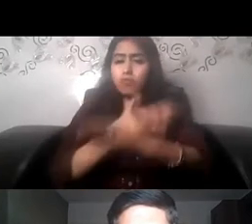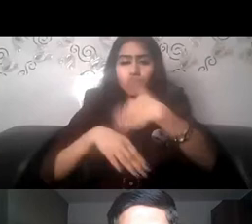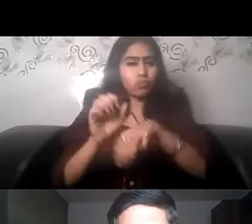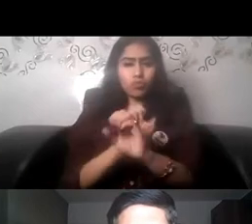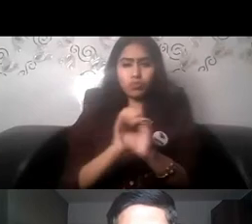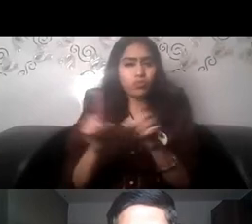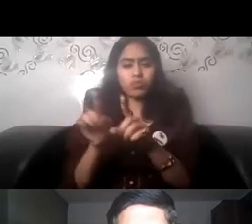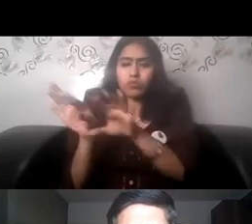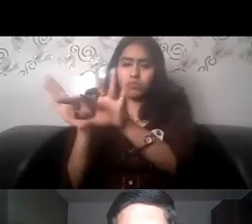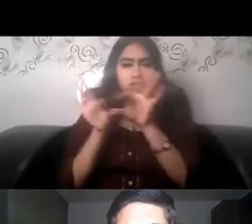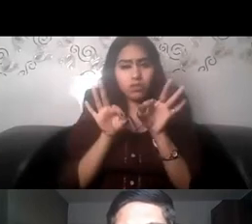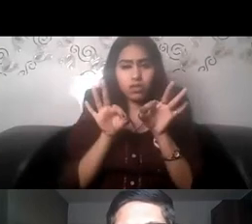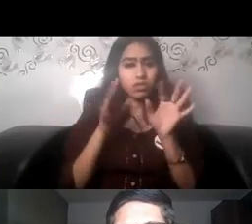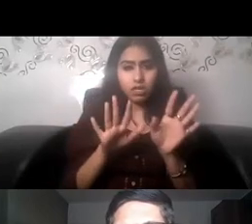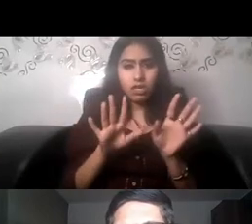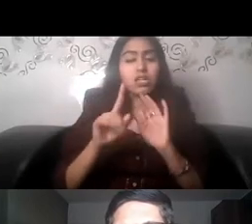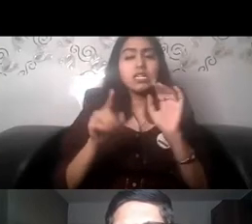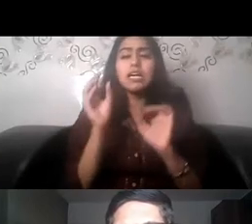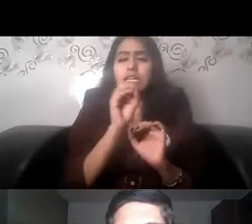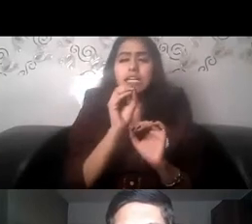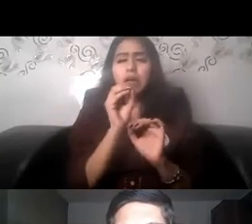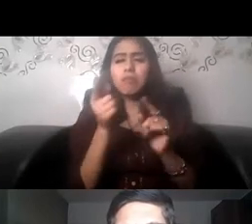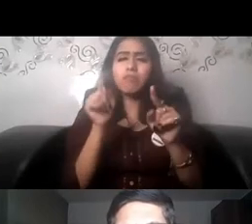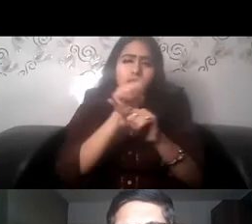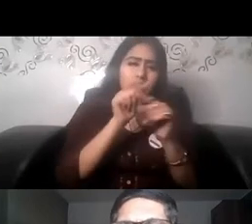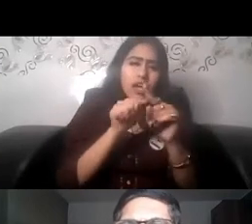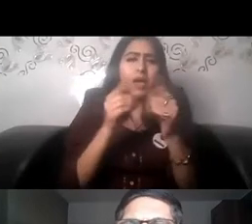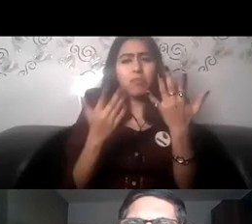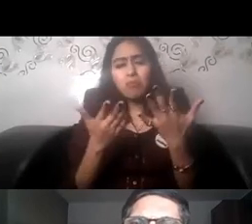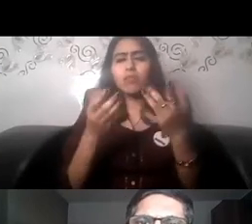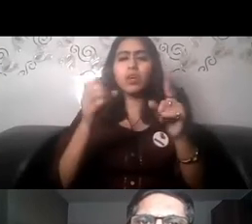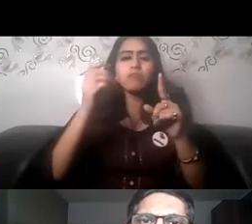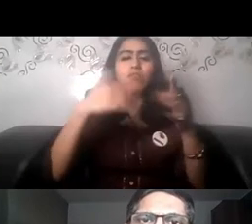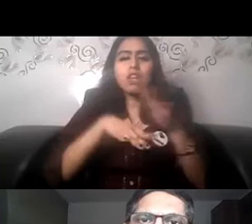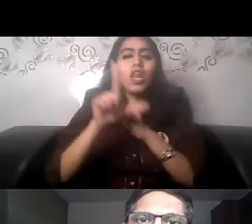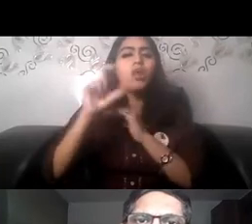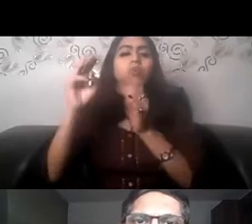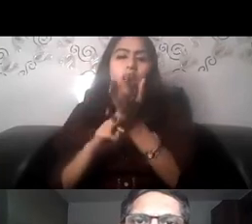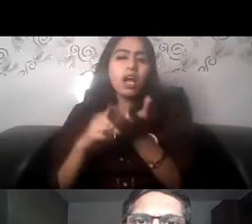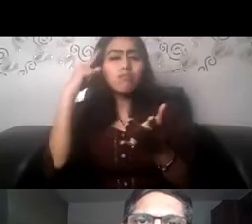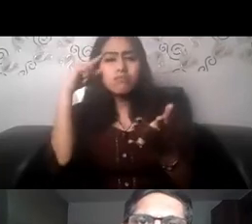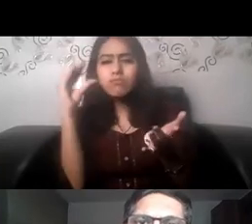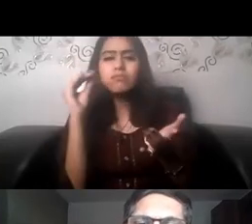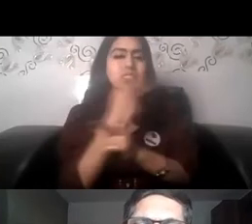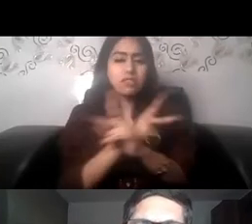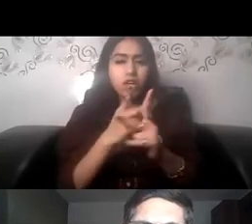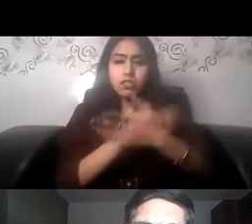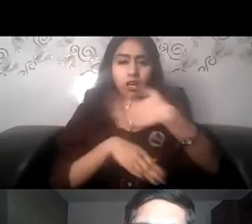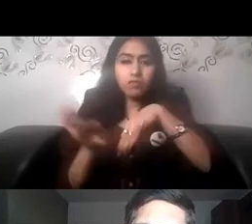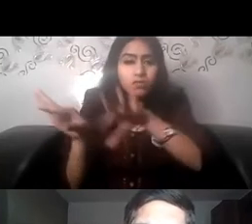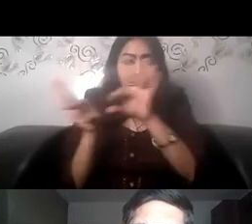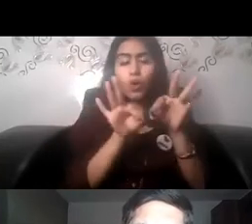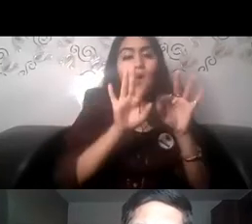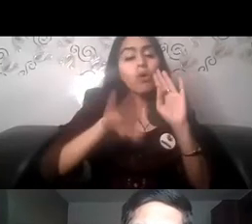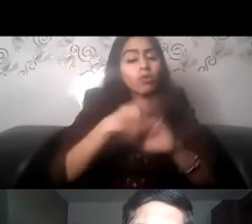may be disabled in some portion, like they may be orthopedically disabled, mentally disabled. But when they're given a job, they